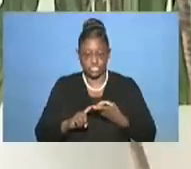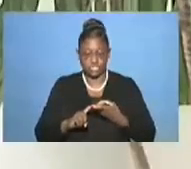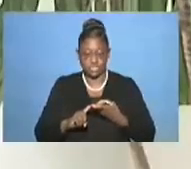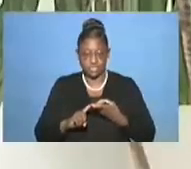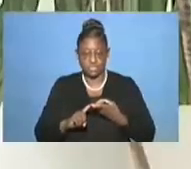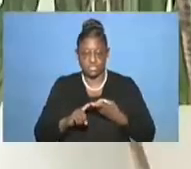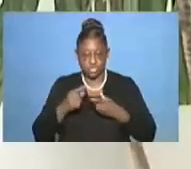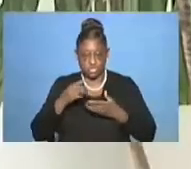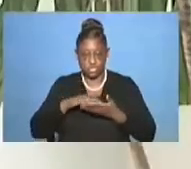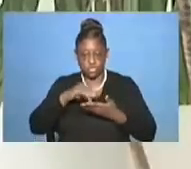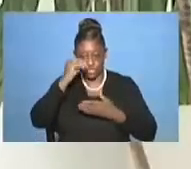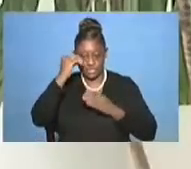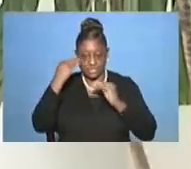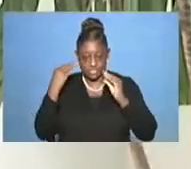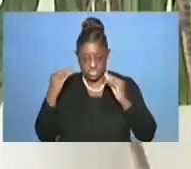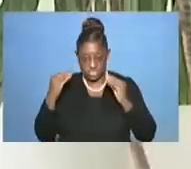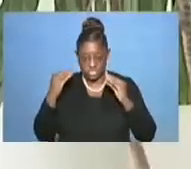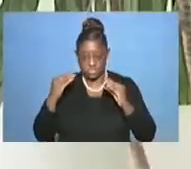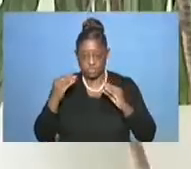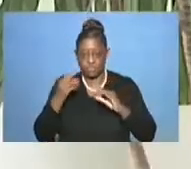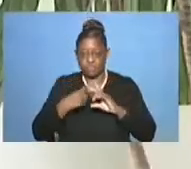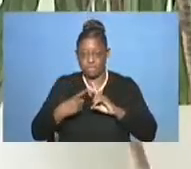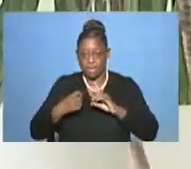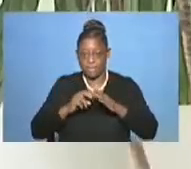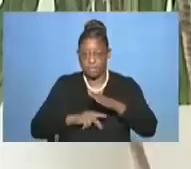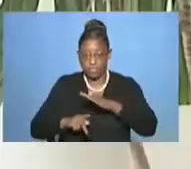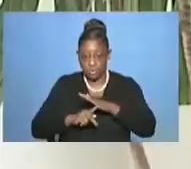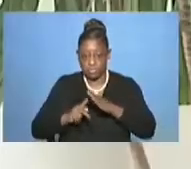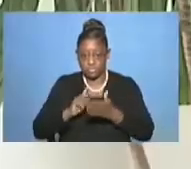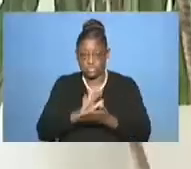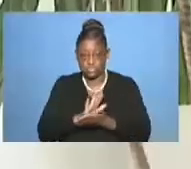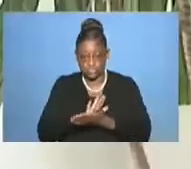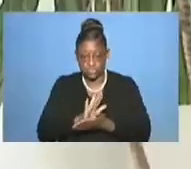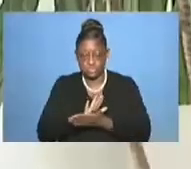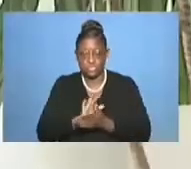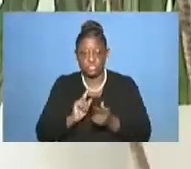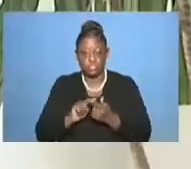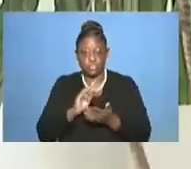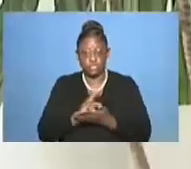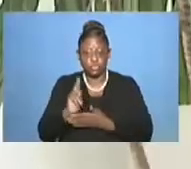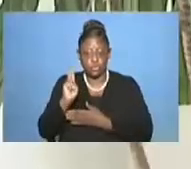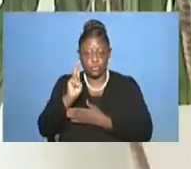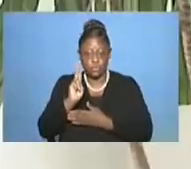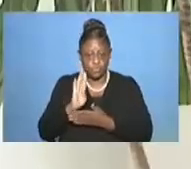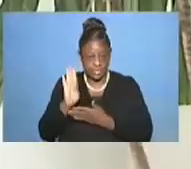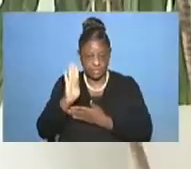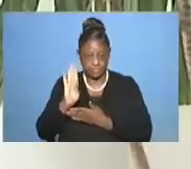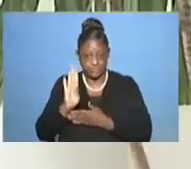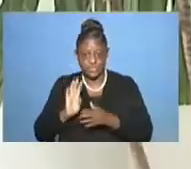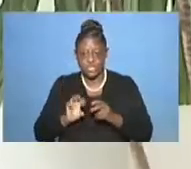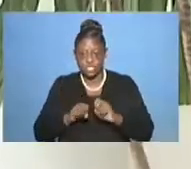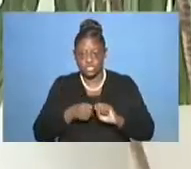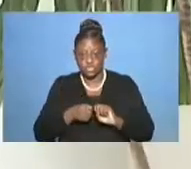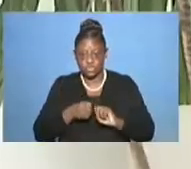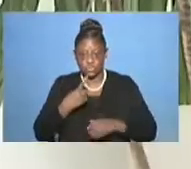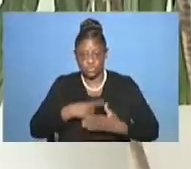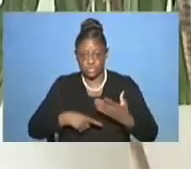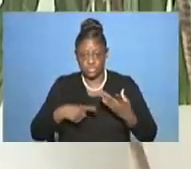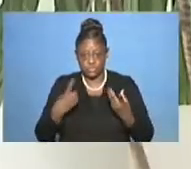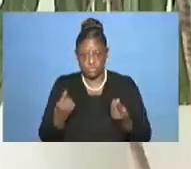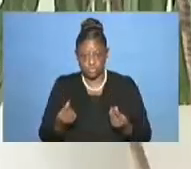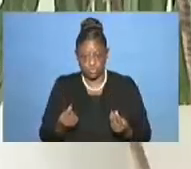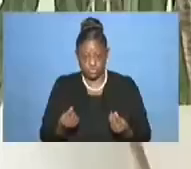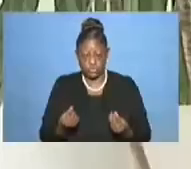Spanish learning and teaching from the primary school to the university. So one is the things that you